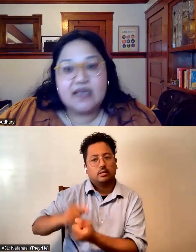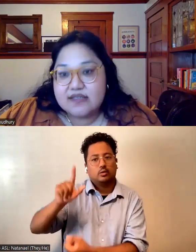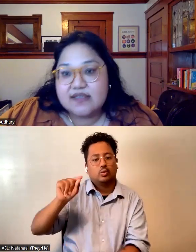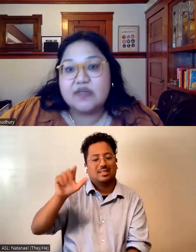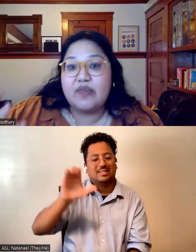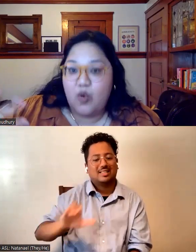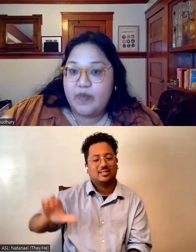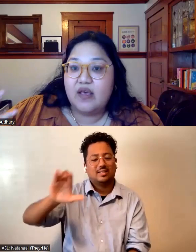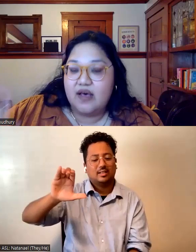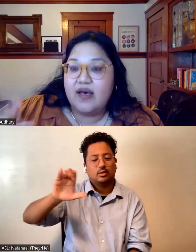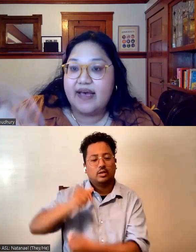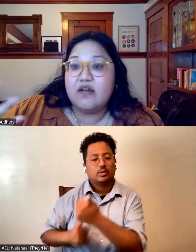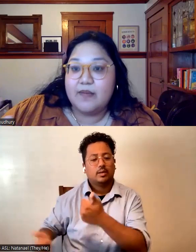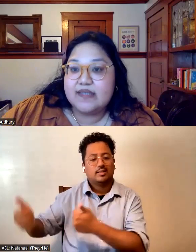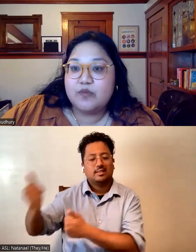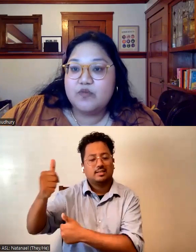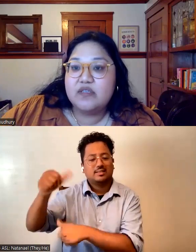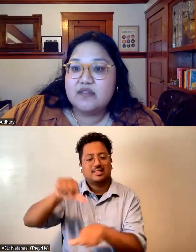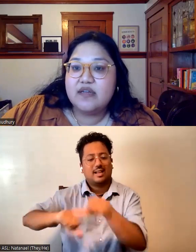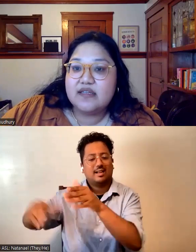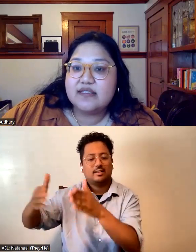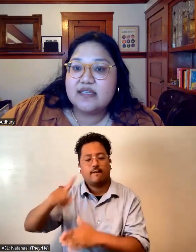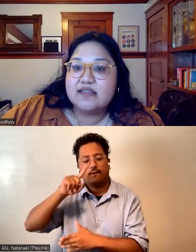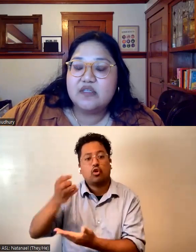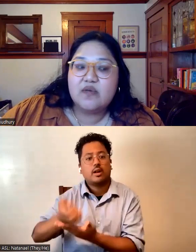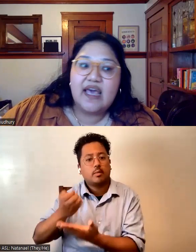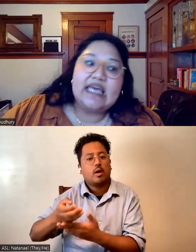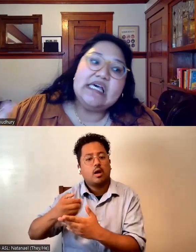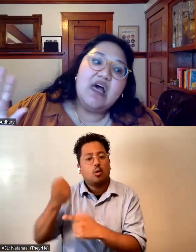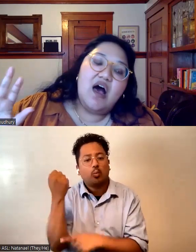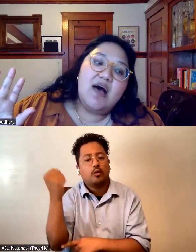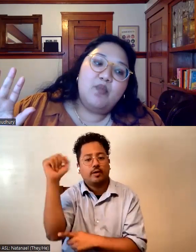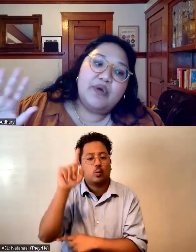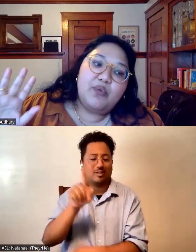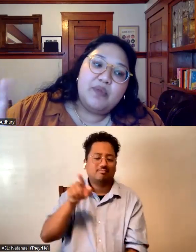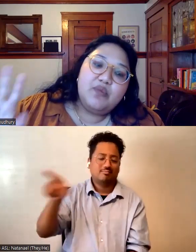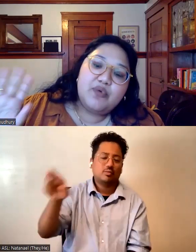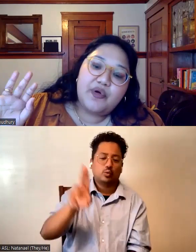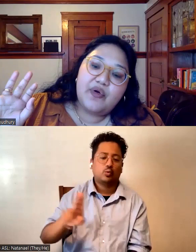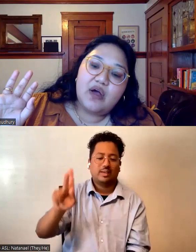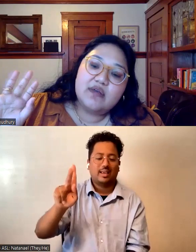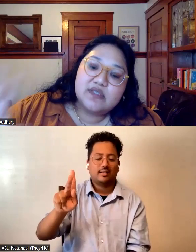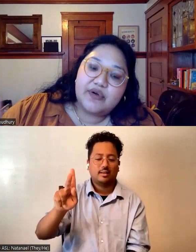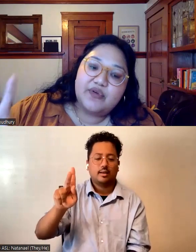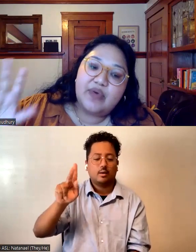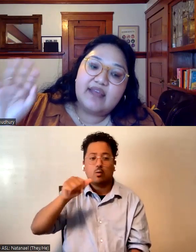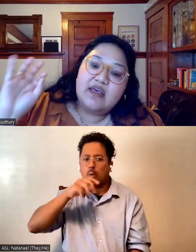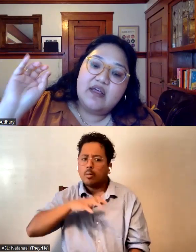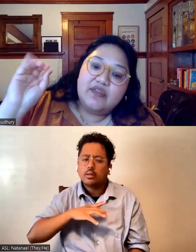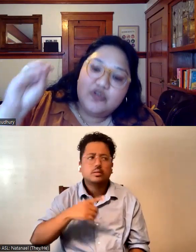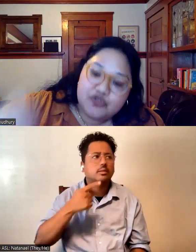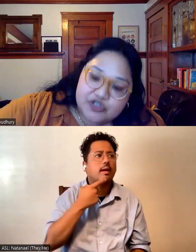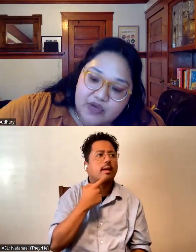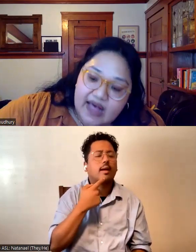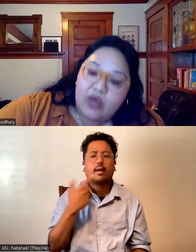domestic scientists or the home economics movement in the United States and the UK, where women were concerned with